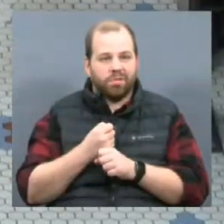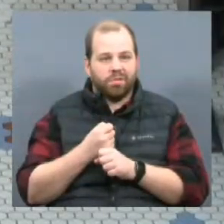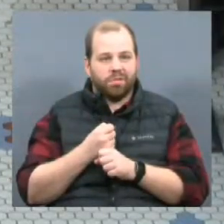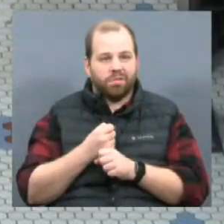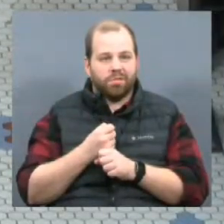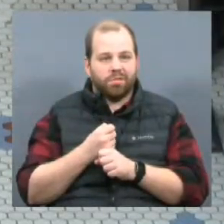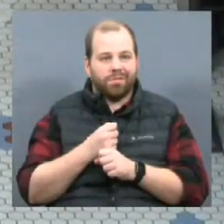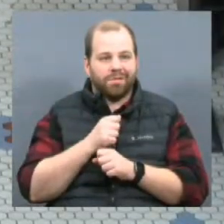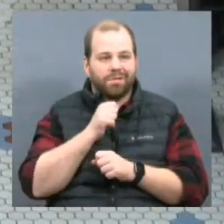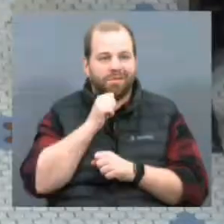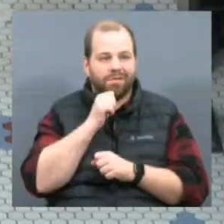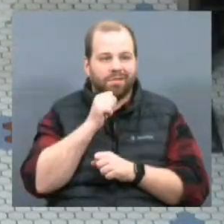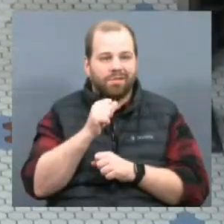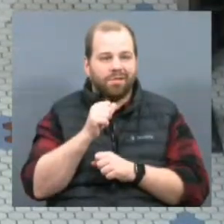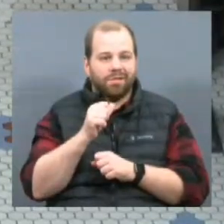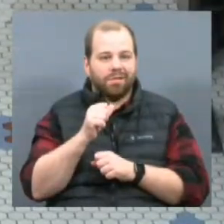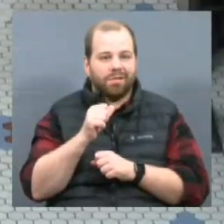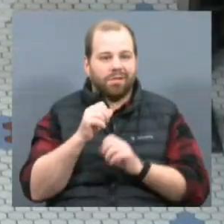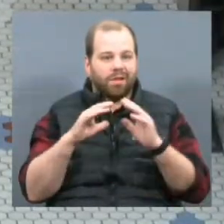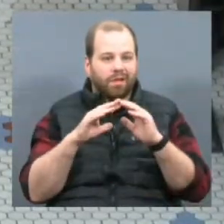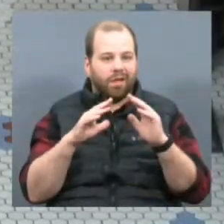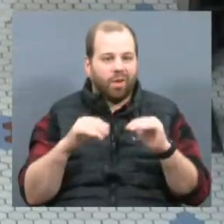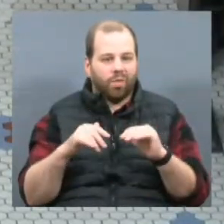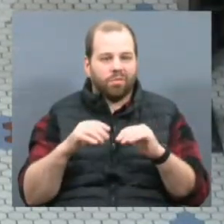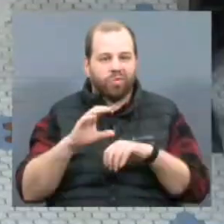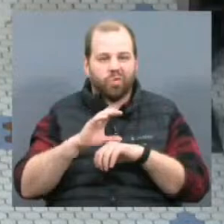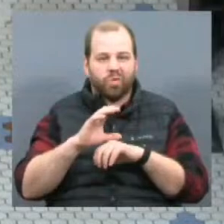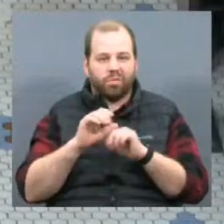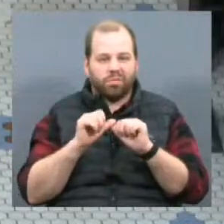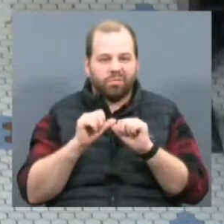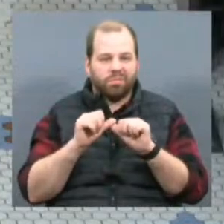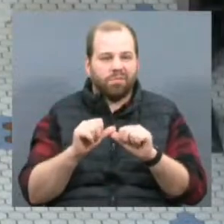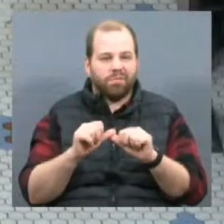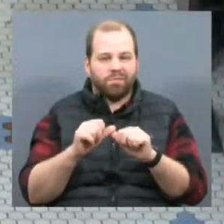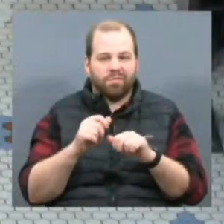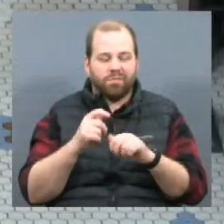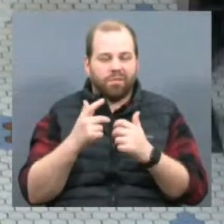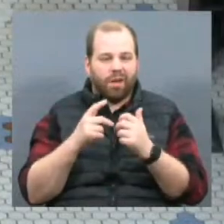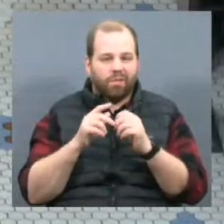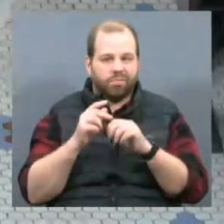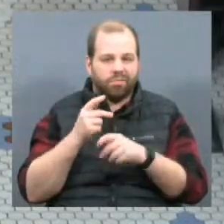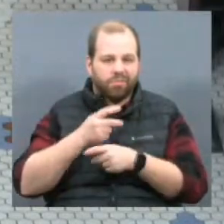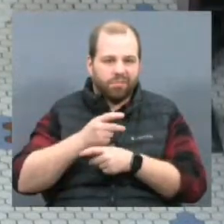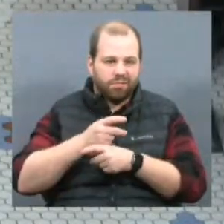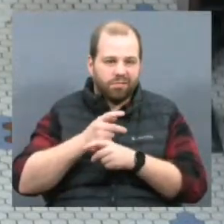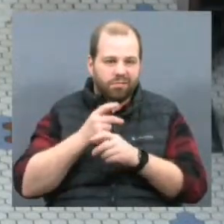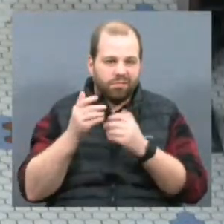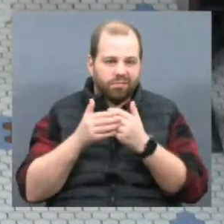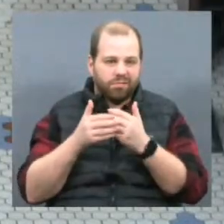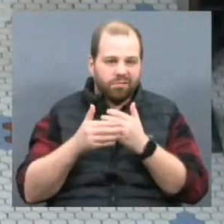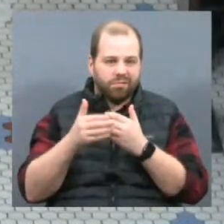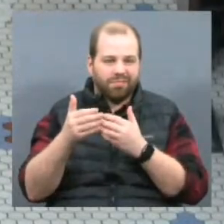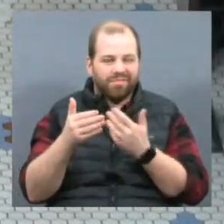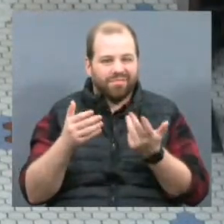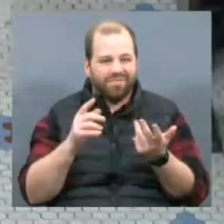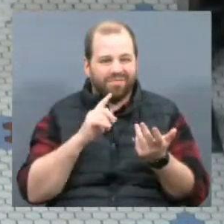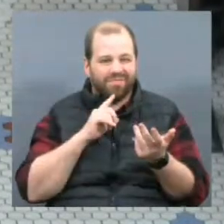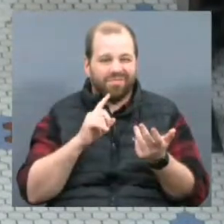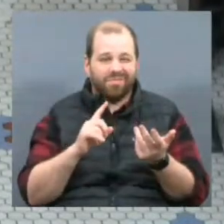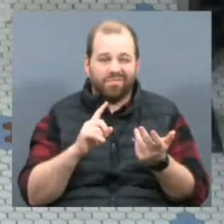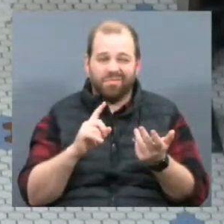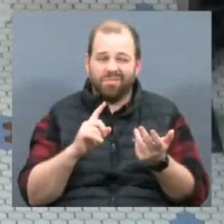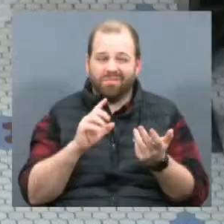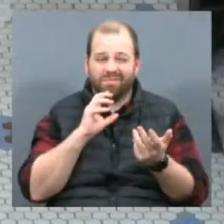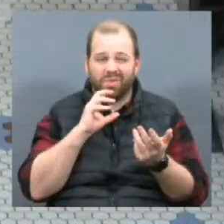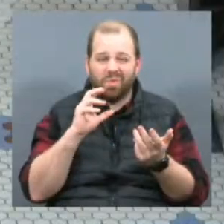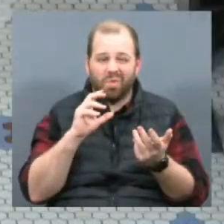it's not a house that we can keep, we can't maintain, and so and it is in